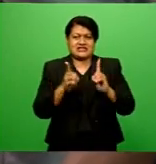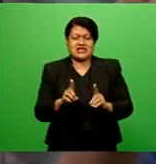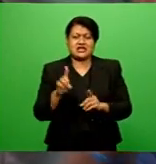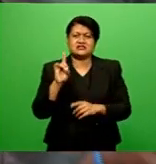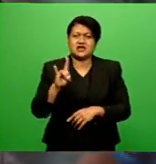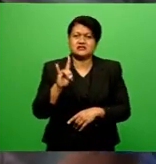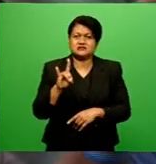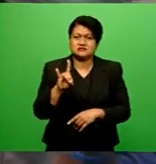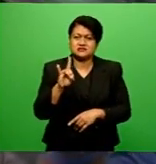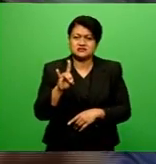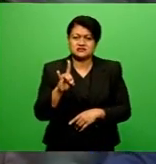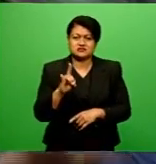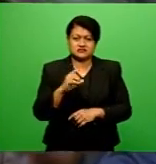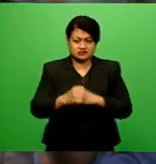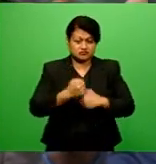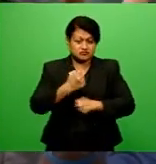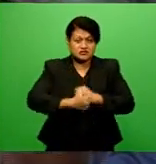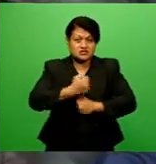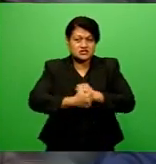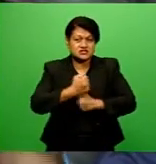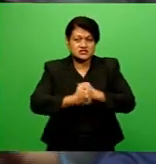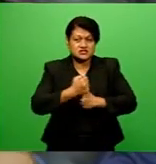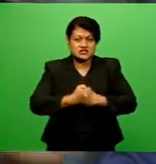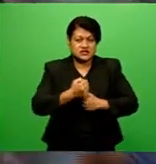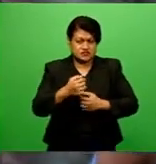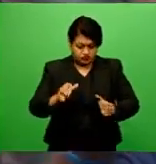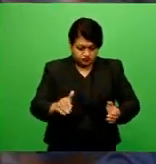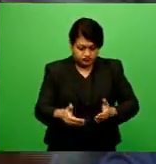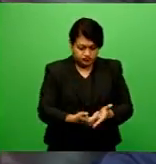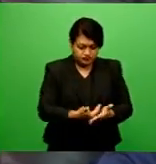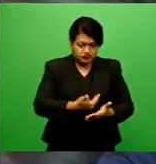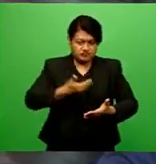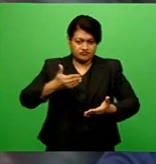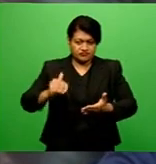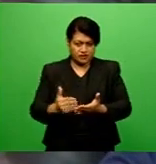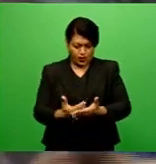machines that are doing all the digging, dig the pits so that we can